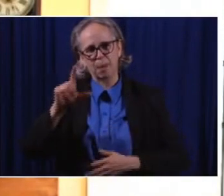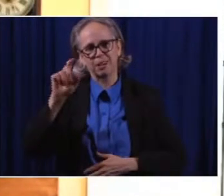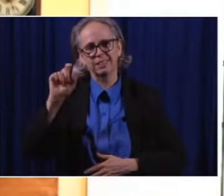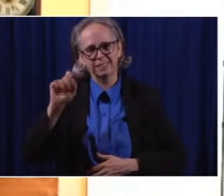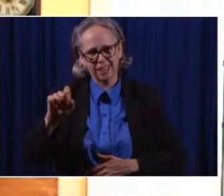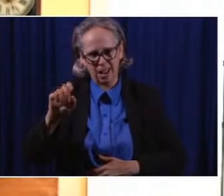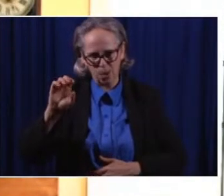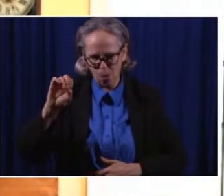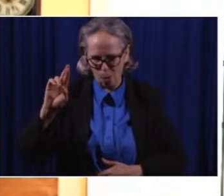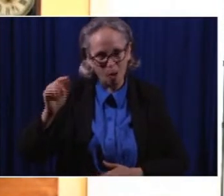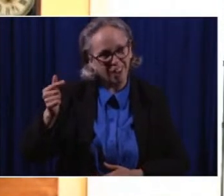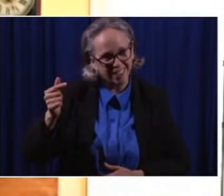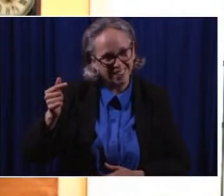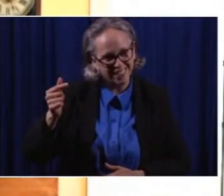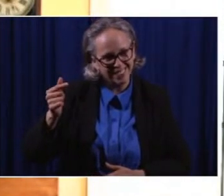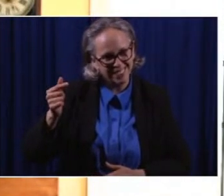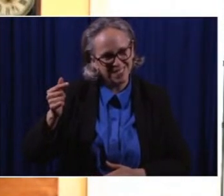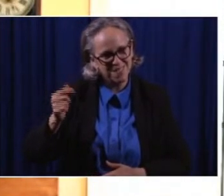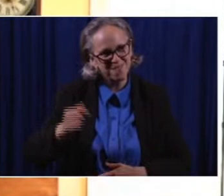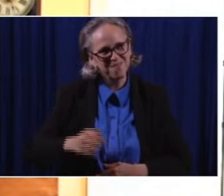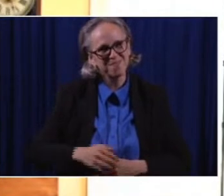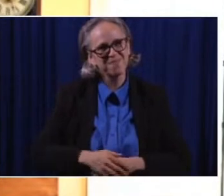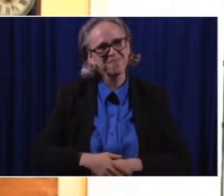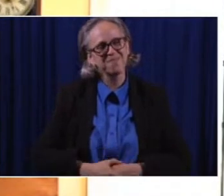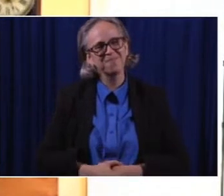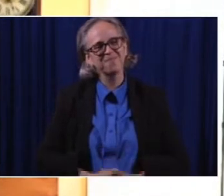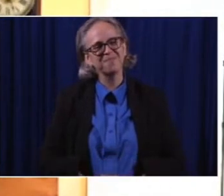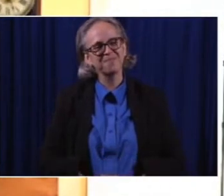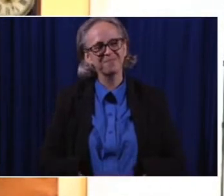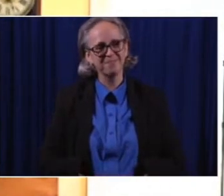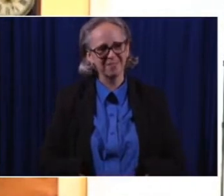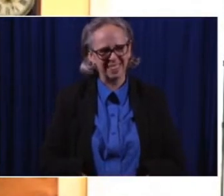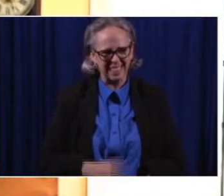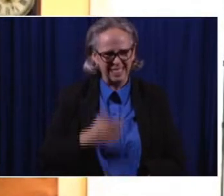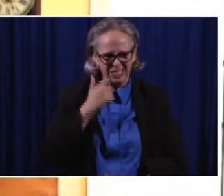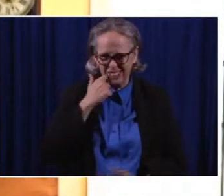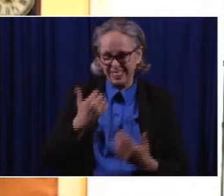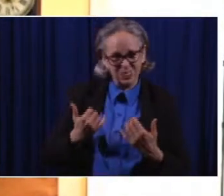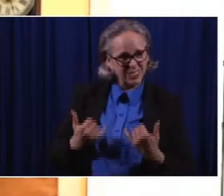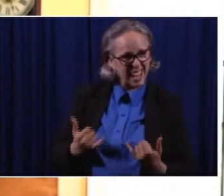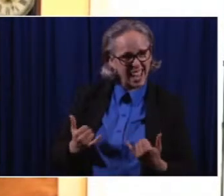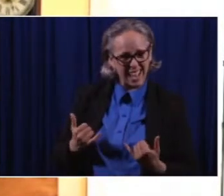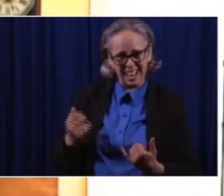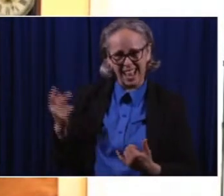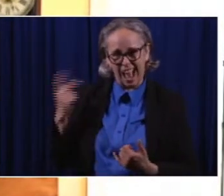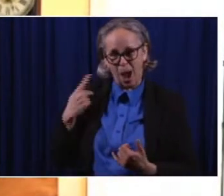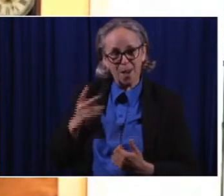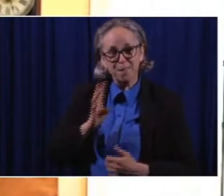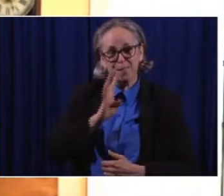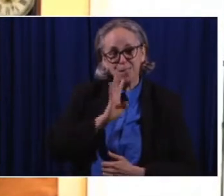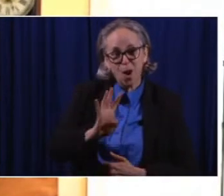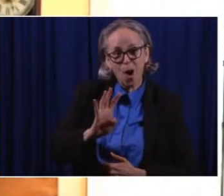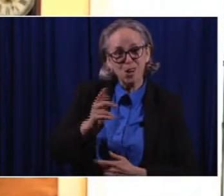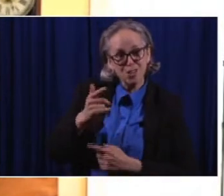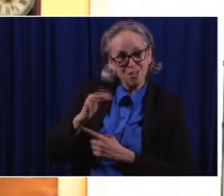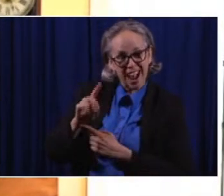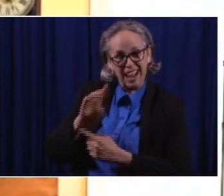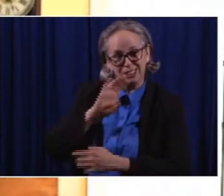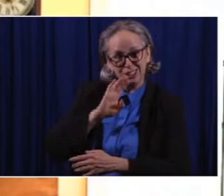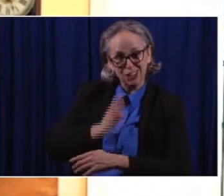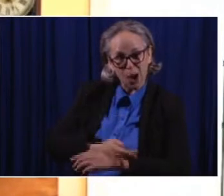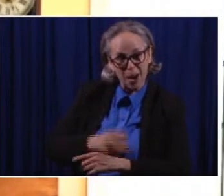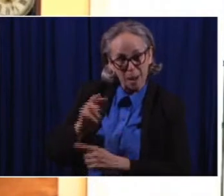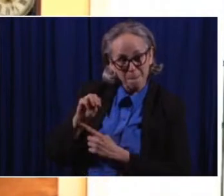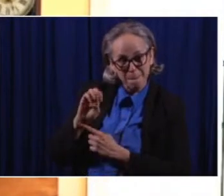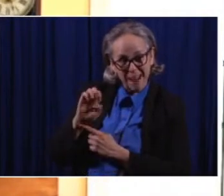Actually, just today, our little 4-day-old granddaughter Meg was signed up for the Imagination Library. So we hope you'll go sign up your kids and your